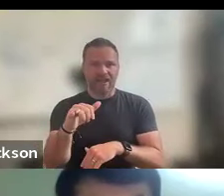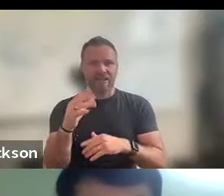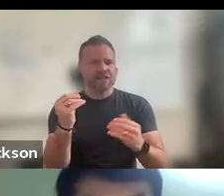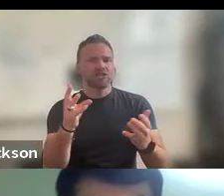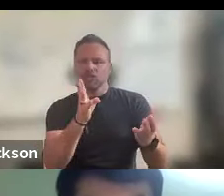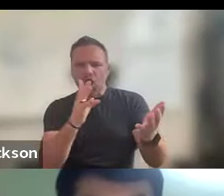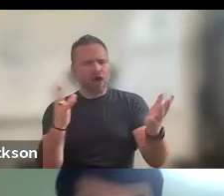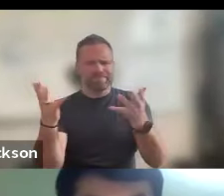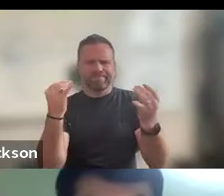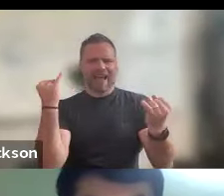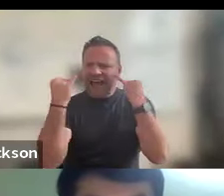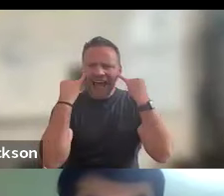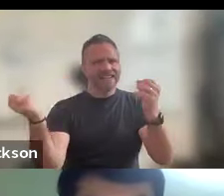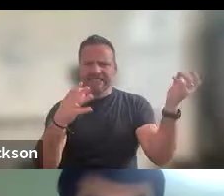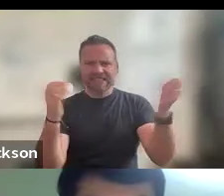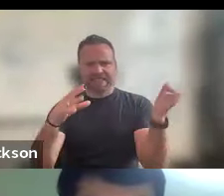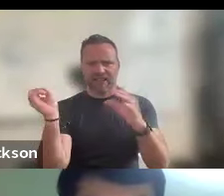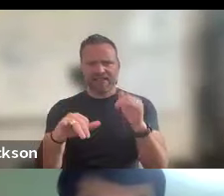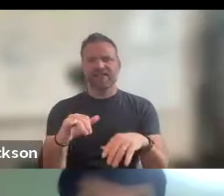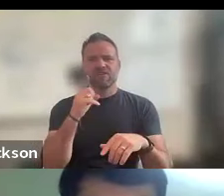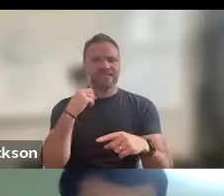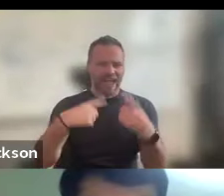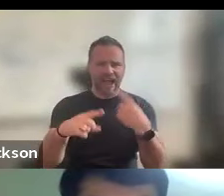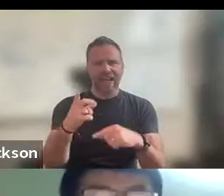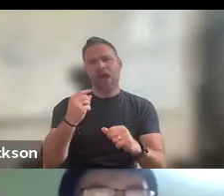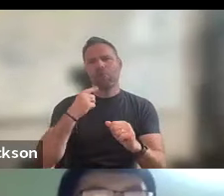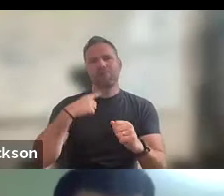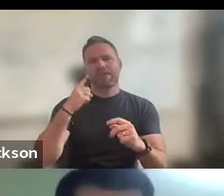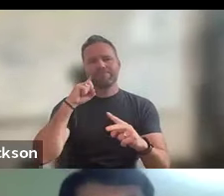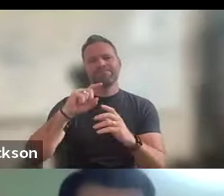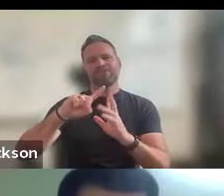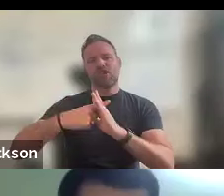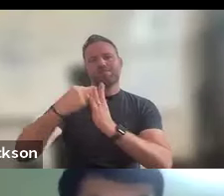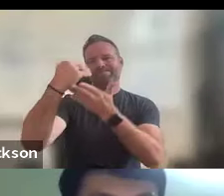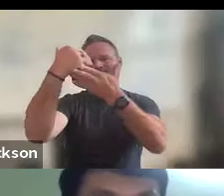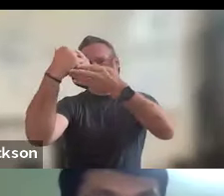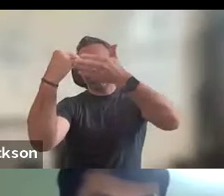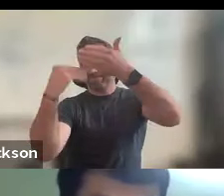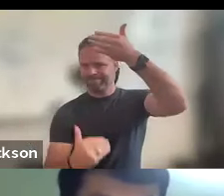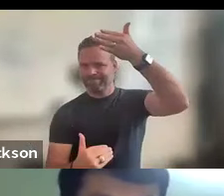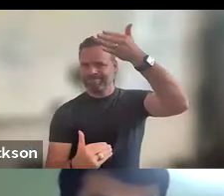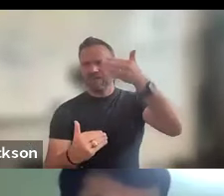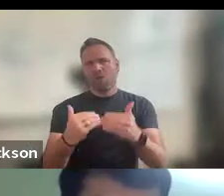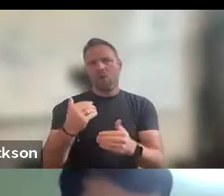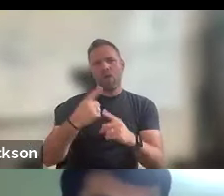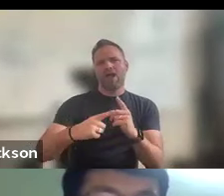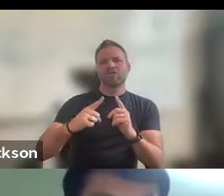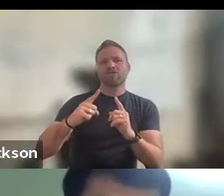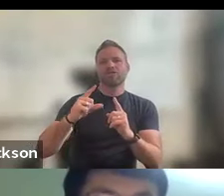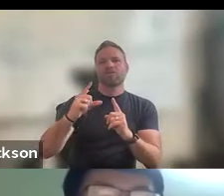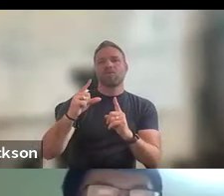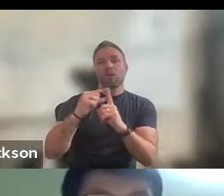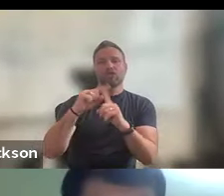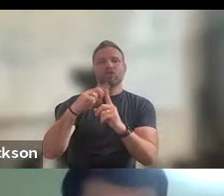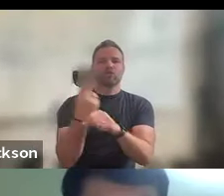when we'll be meeting and just have ideas thrown out there about things that we can work on. And then we can start moving